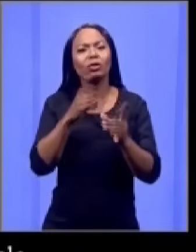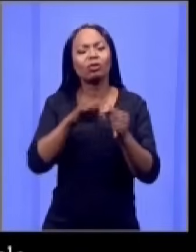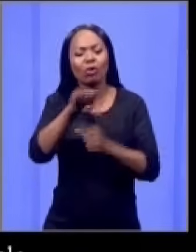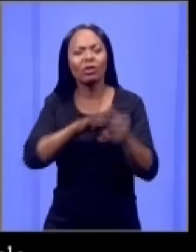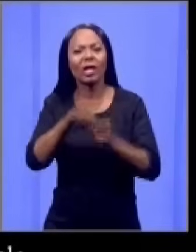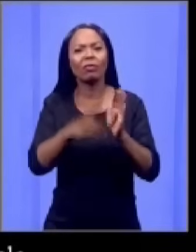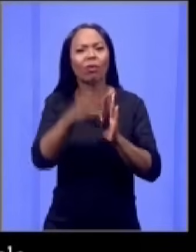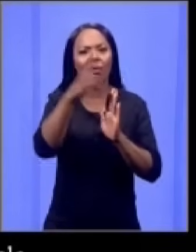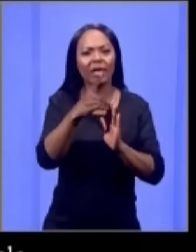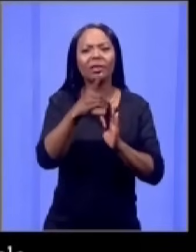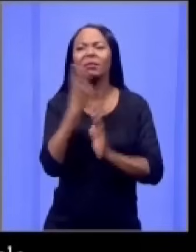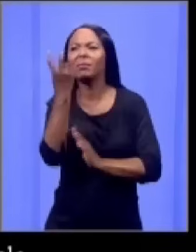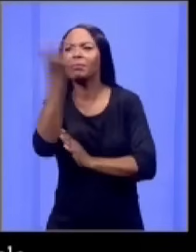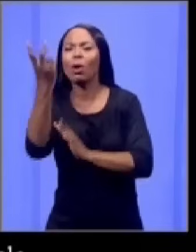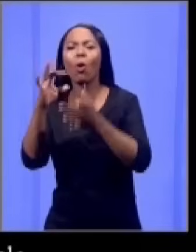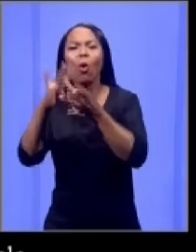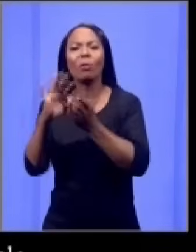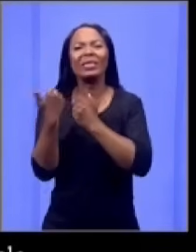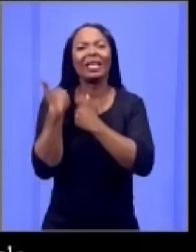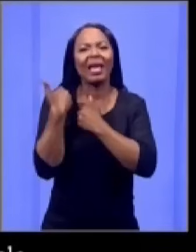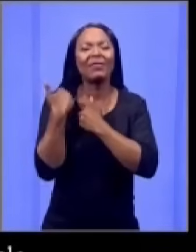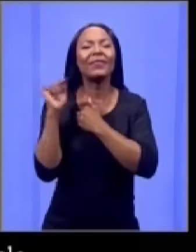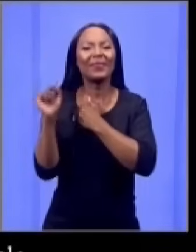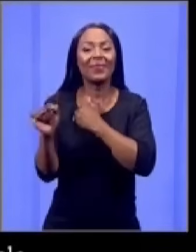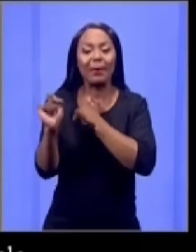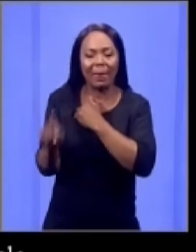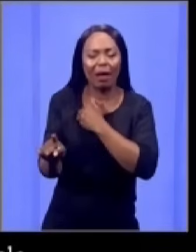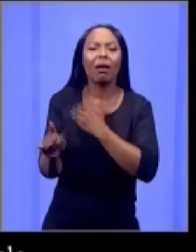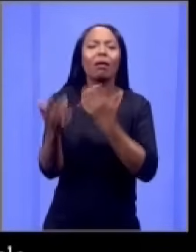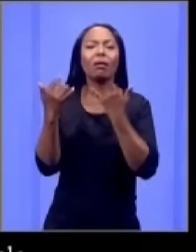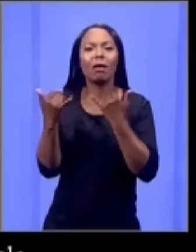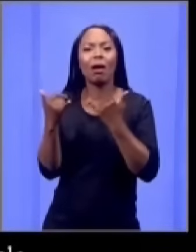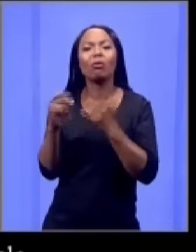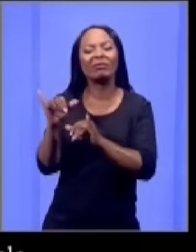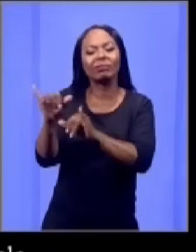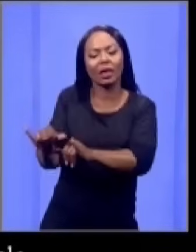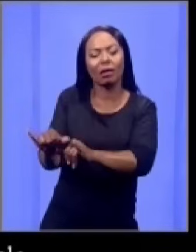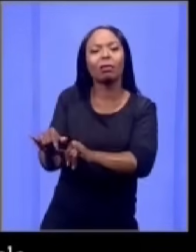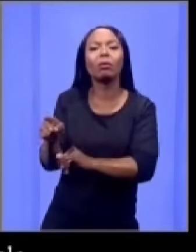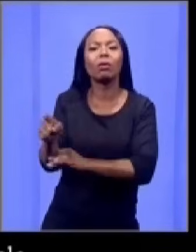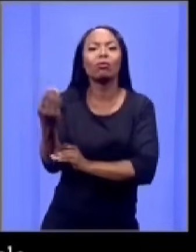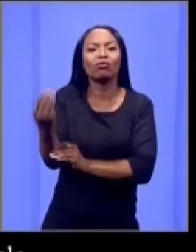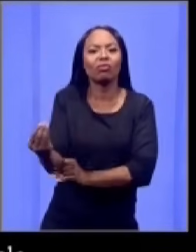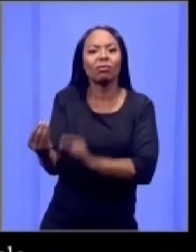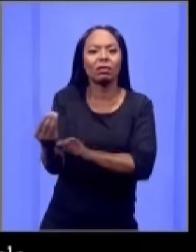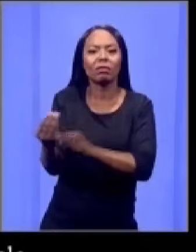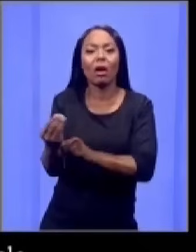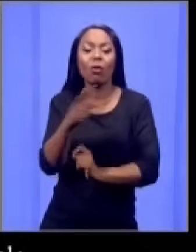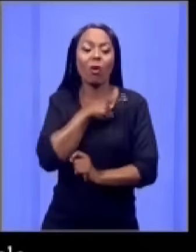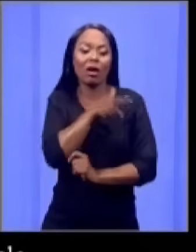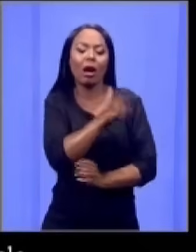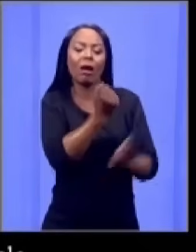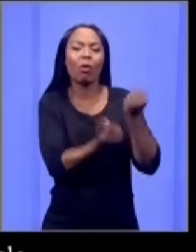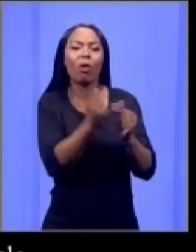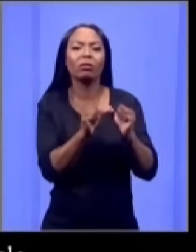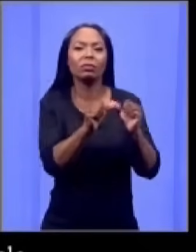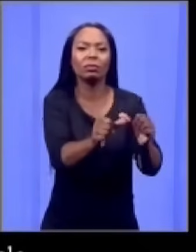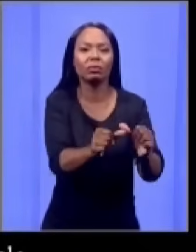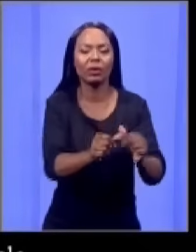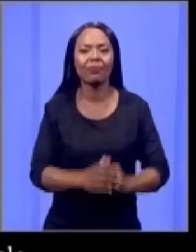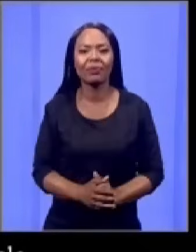sebaka tulo e leng hore e sireletsehile e leng hore o tla bewa ho yona o fihlela nyewe ena na ntse thethe ya itswela